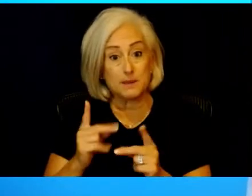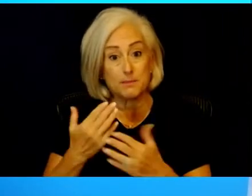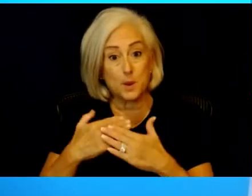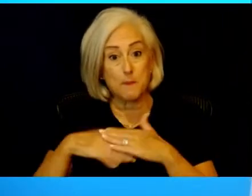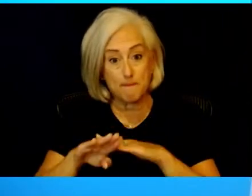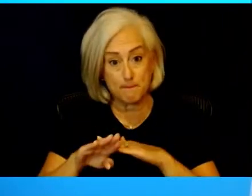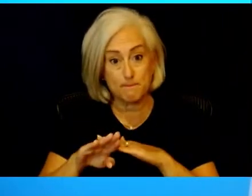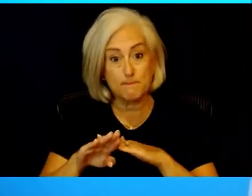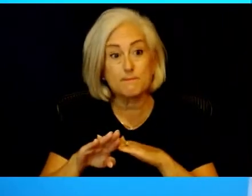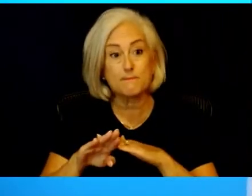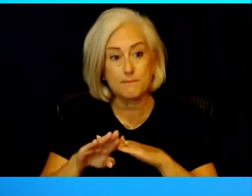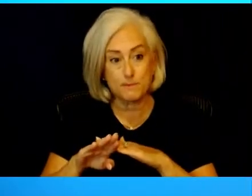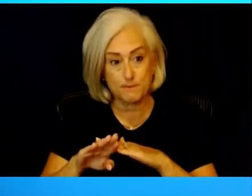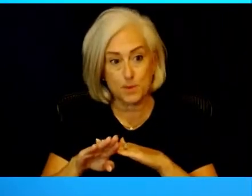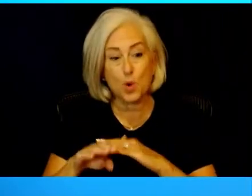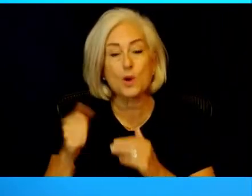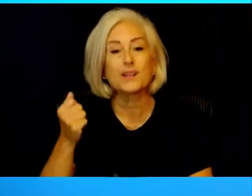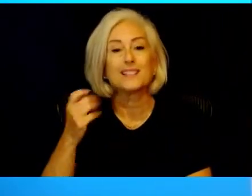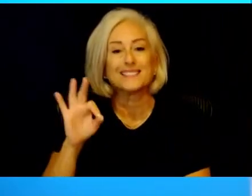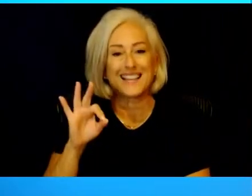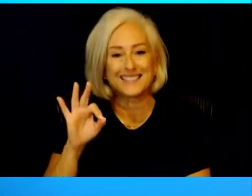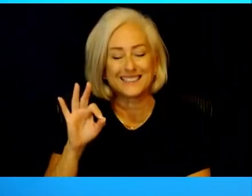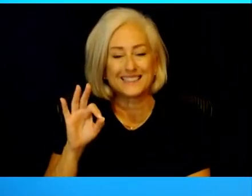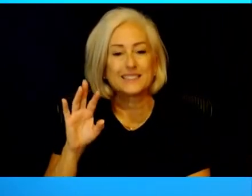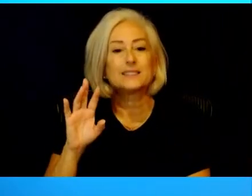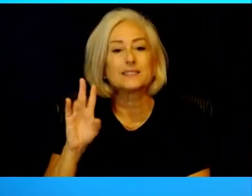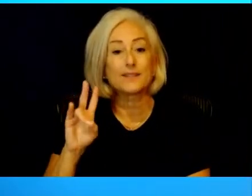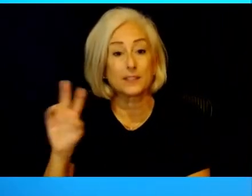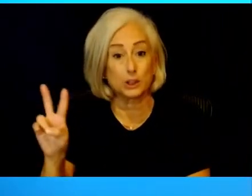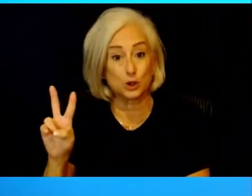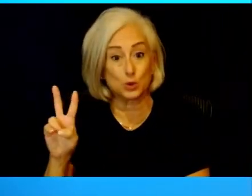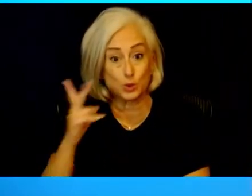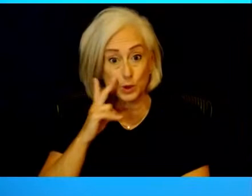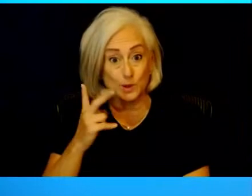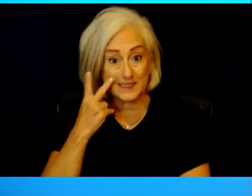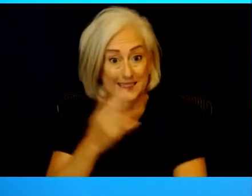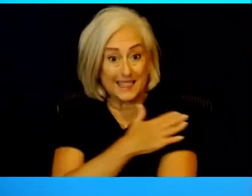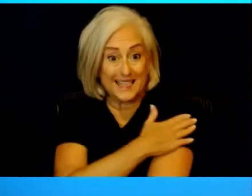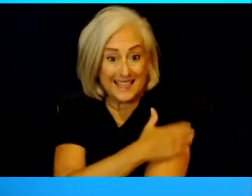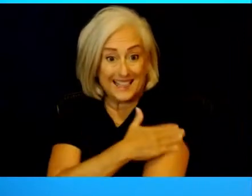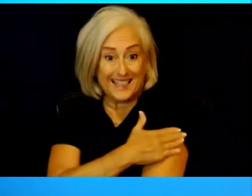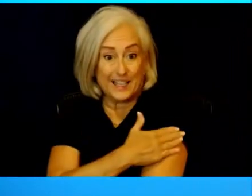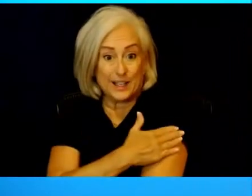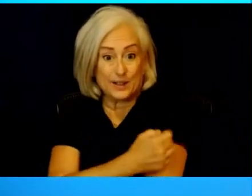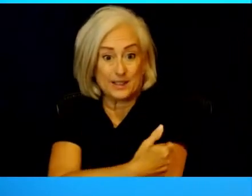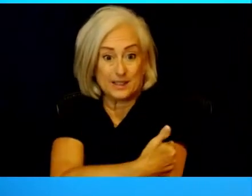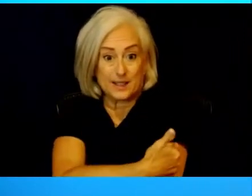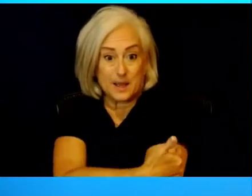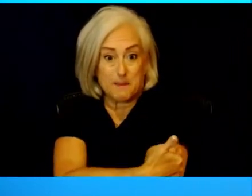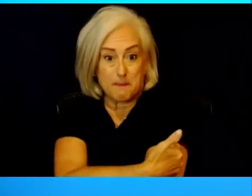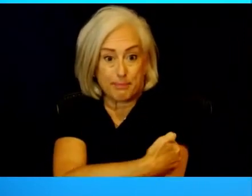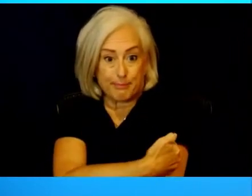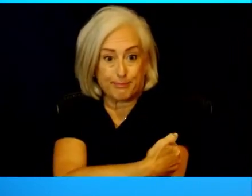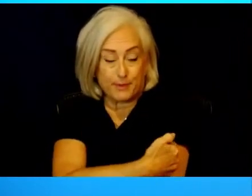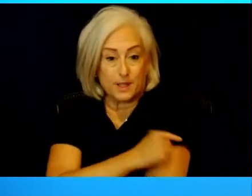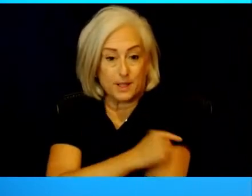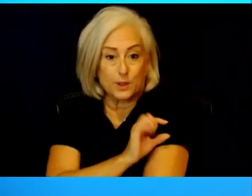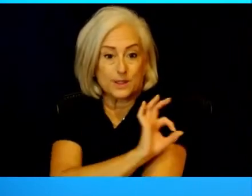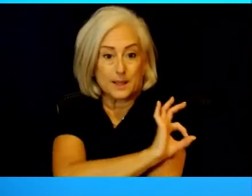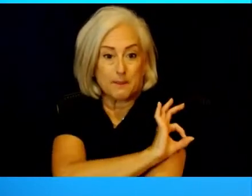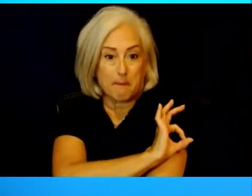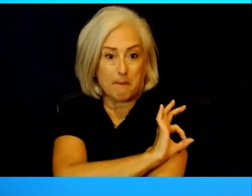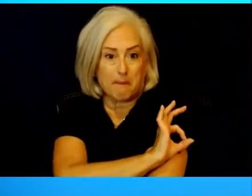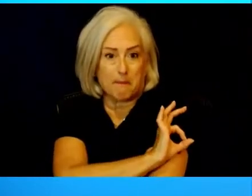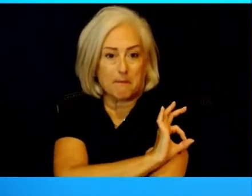on their deltoid or their shoulder here. Because they're scraping, actually putting that virus into the skin to cause that